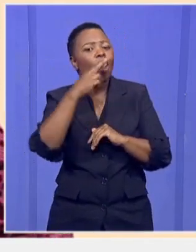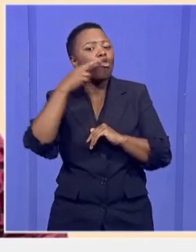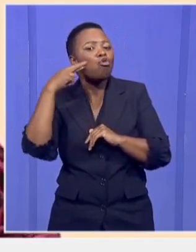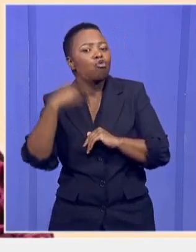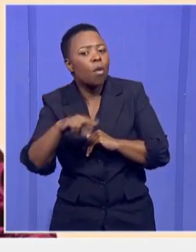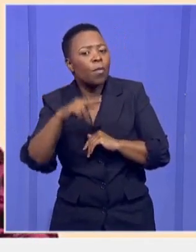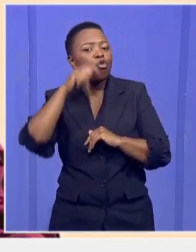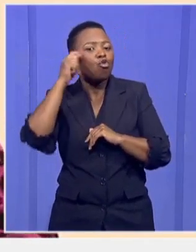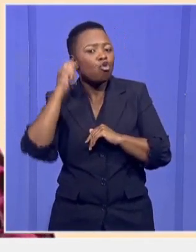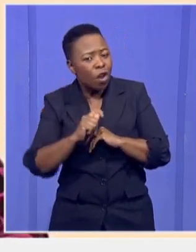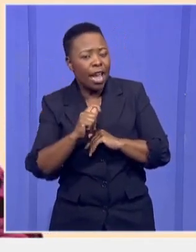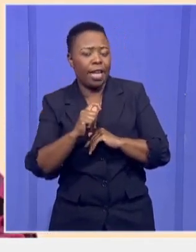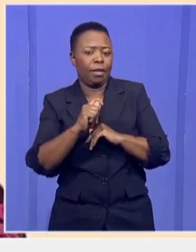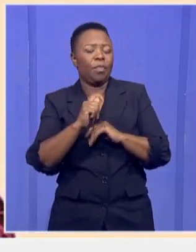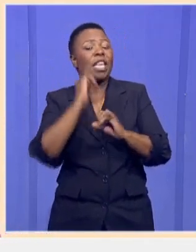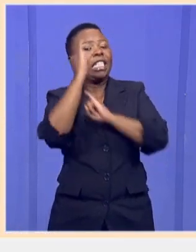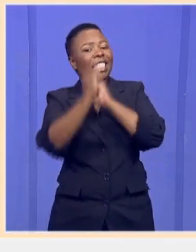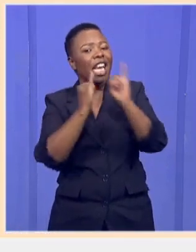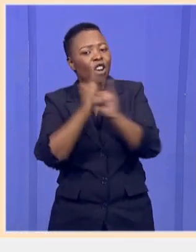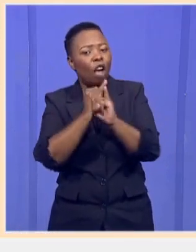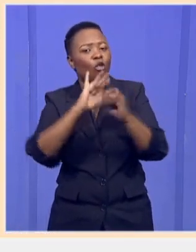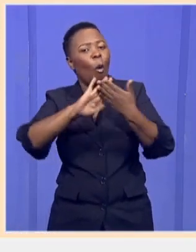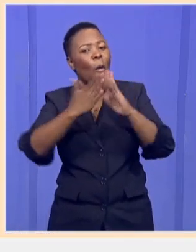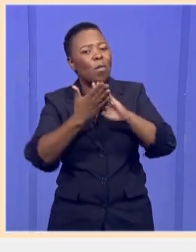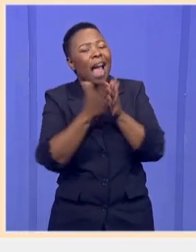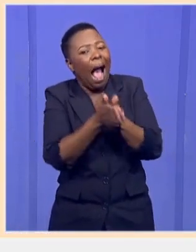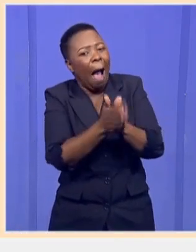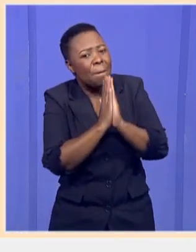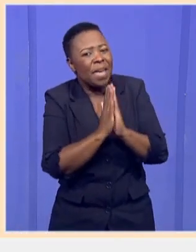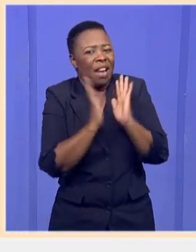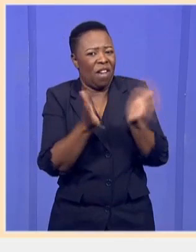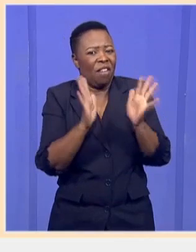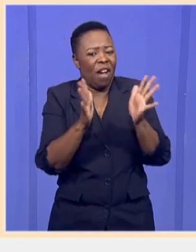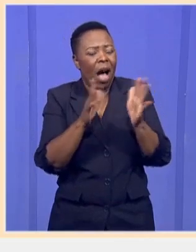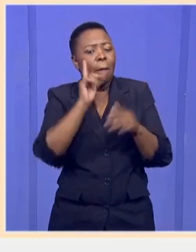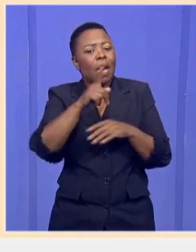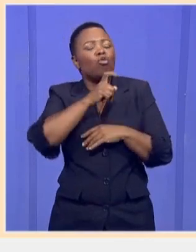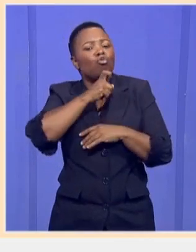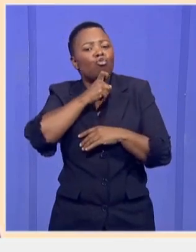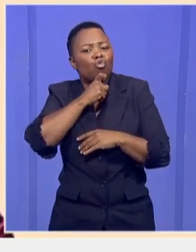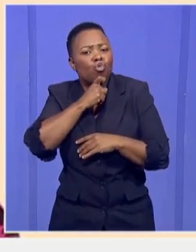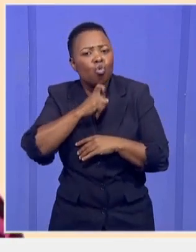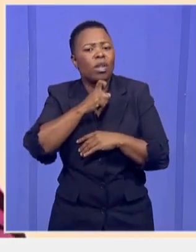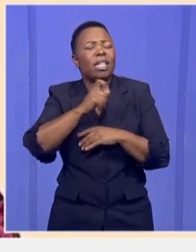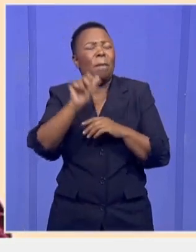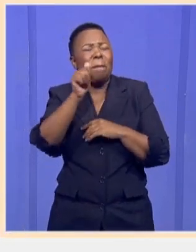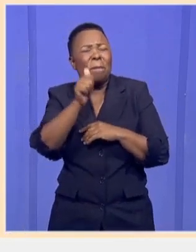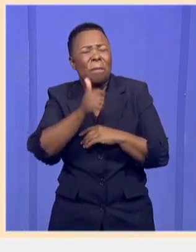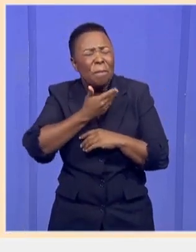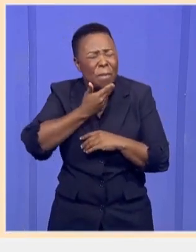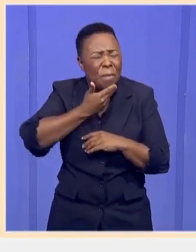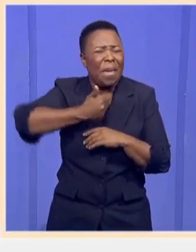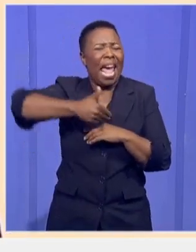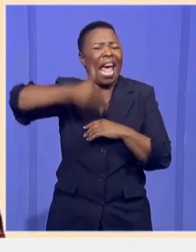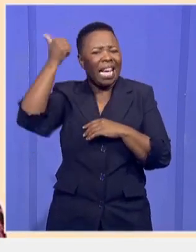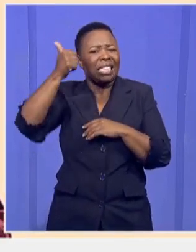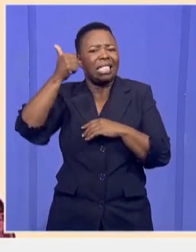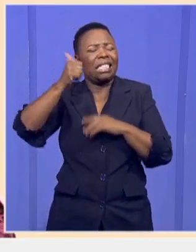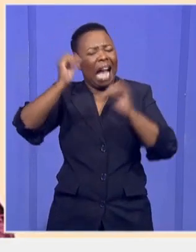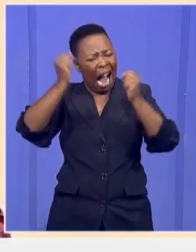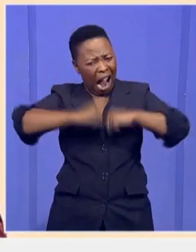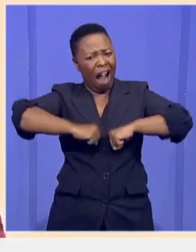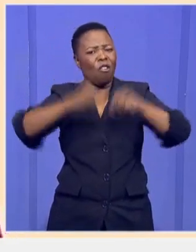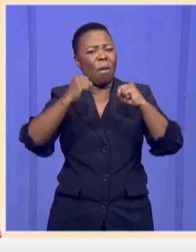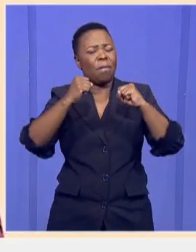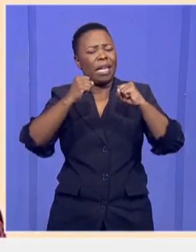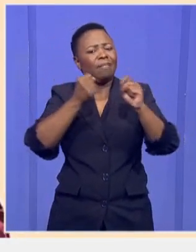to the international community. Let us use the best diplomatic efforts to bring the two parties